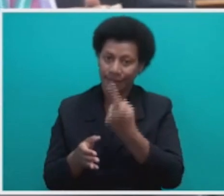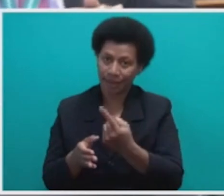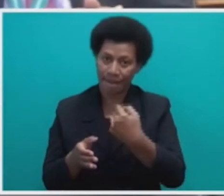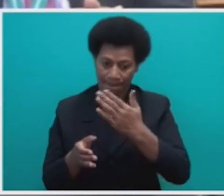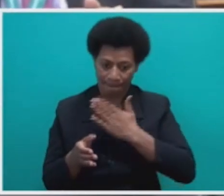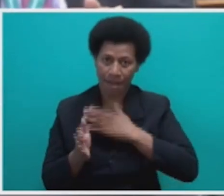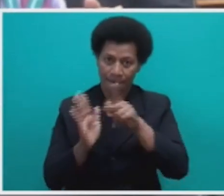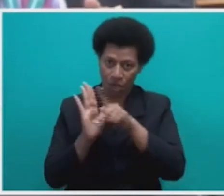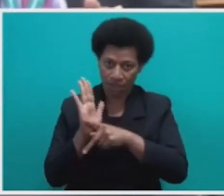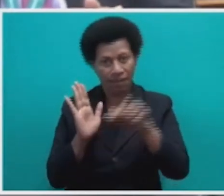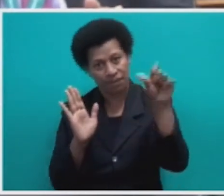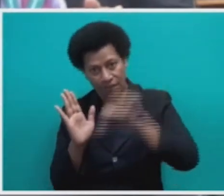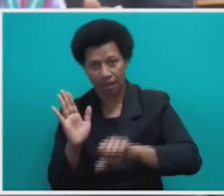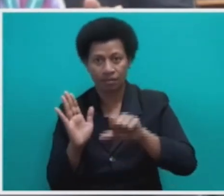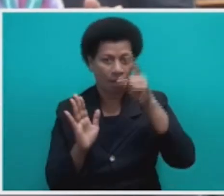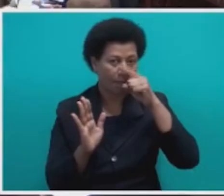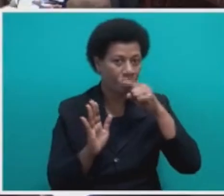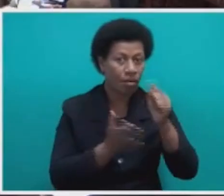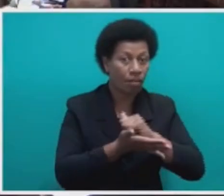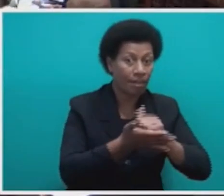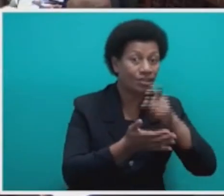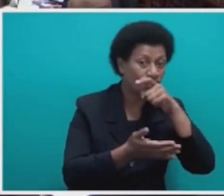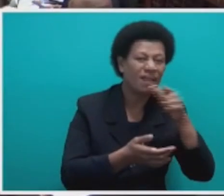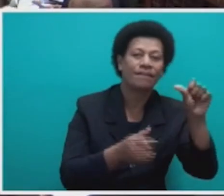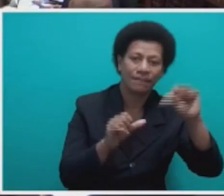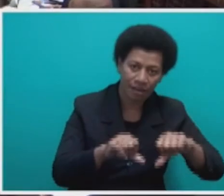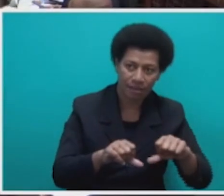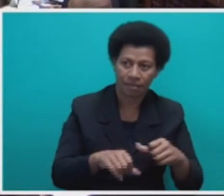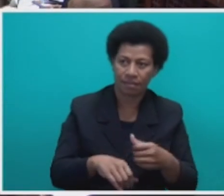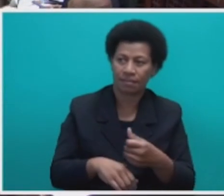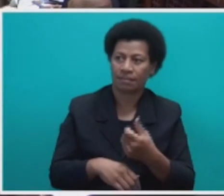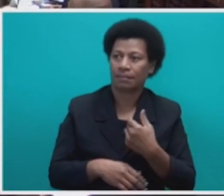and it failed the consumers? Thank you.